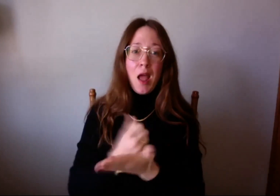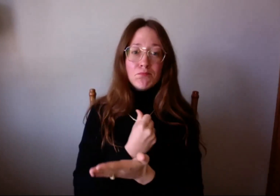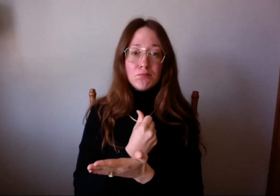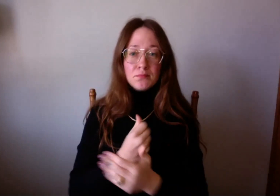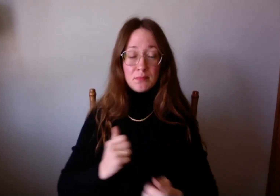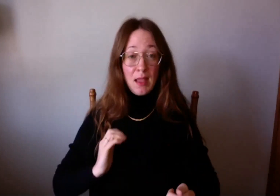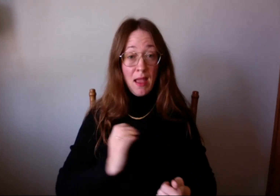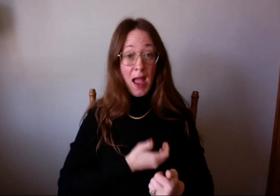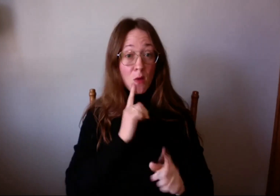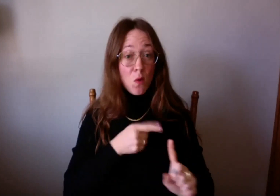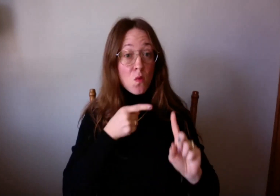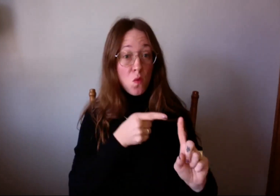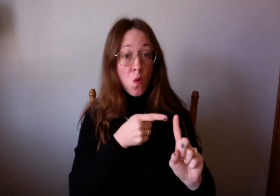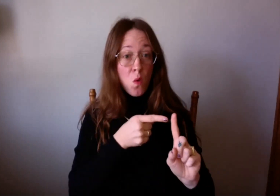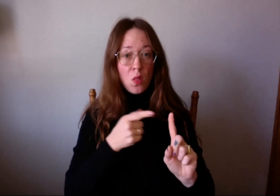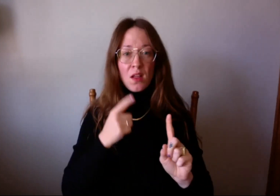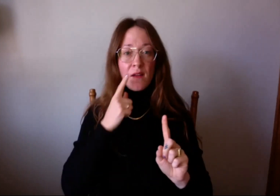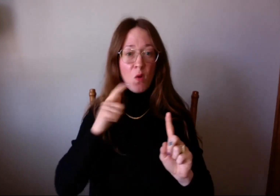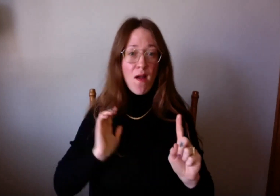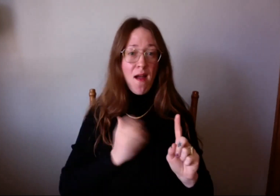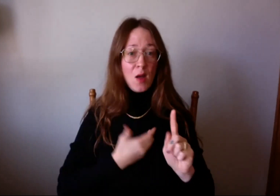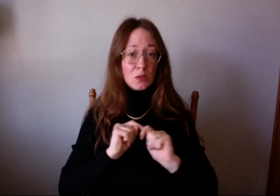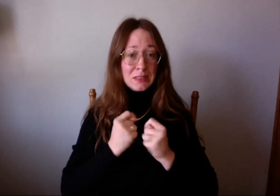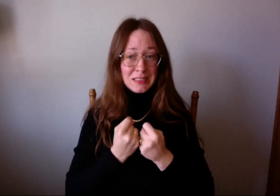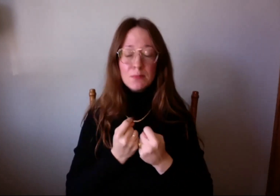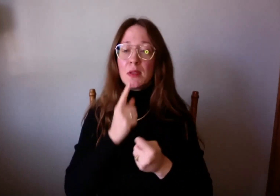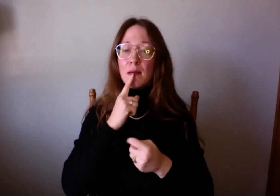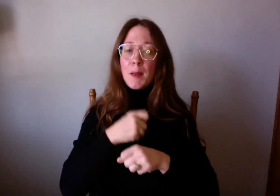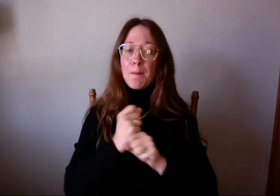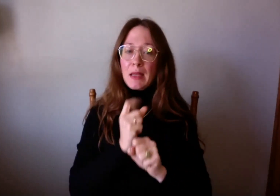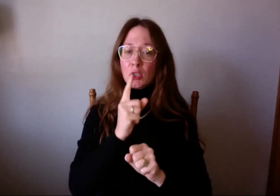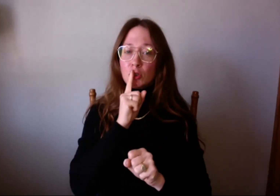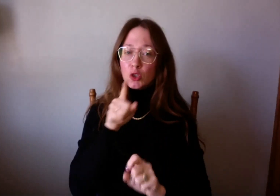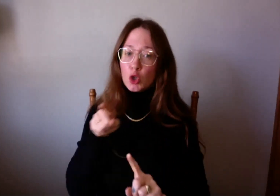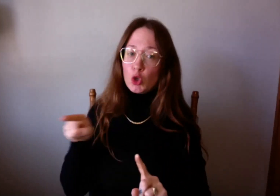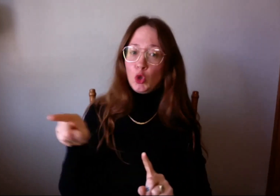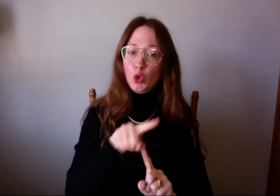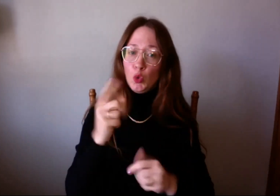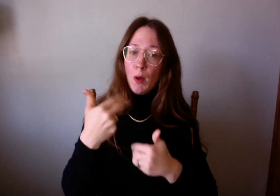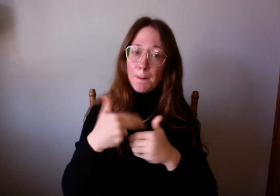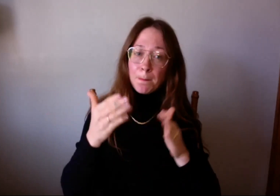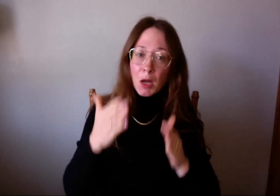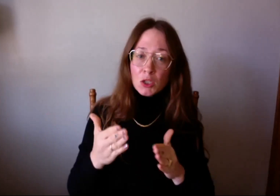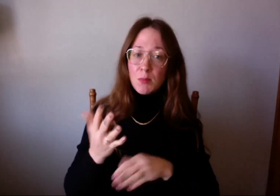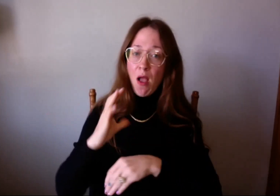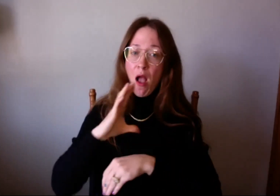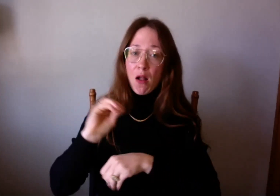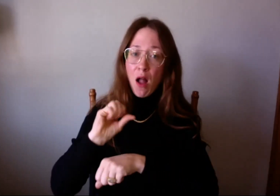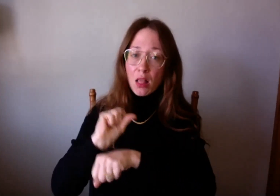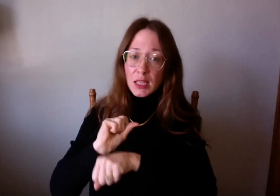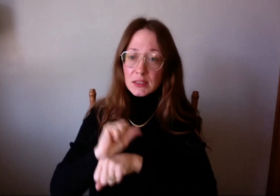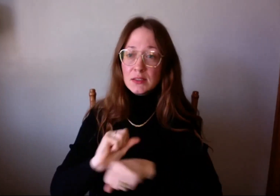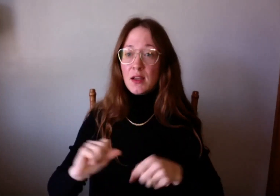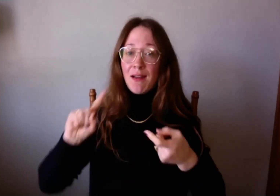goal collectively as a team here is to make sure that you, our participants, our colleagues, our friends, have a great experience